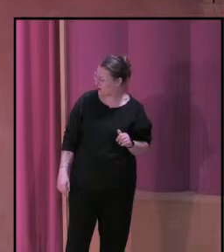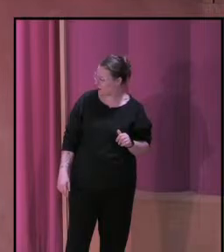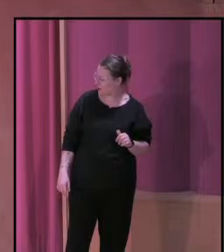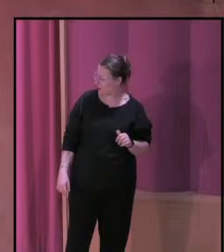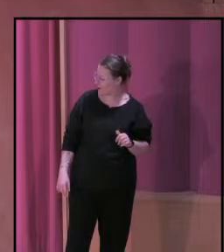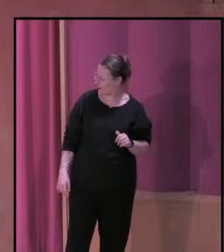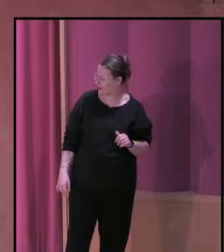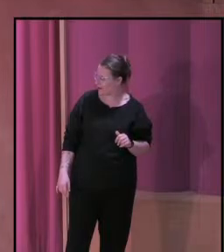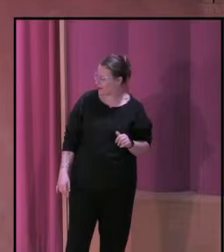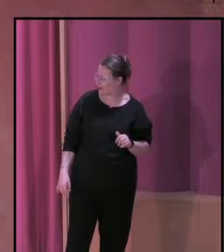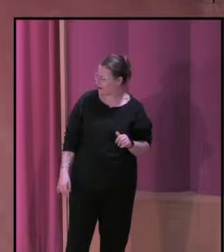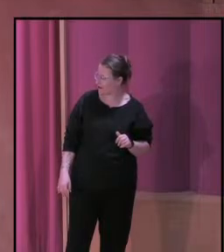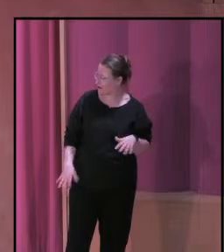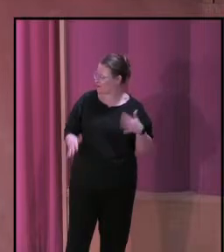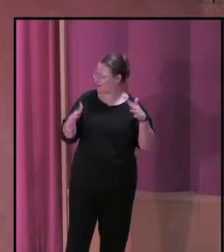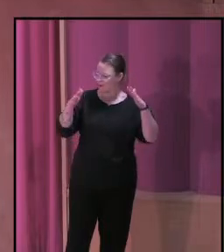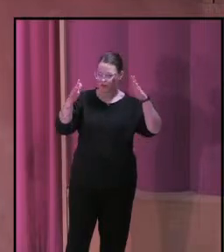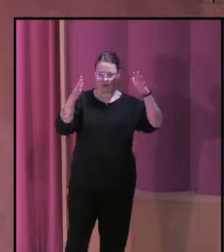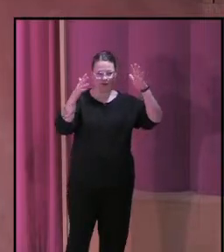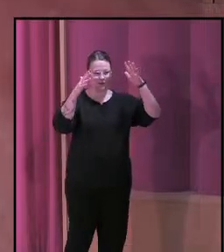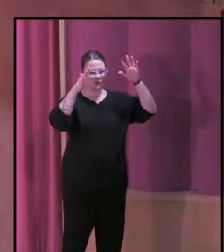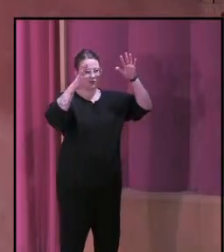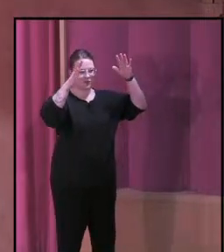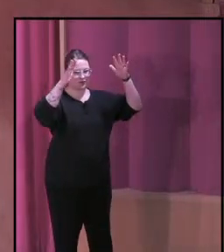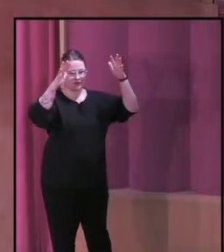Can you do the cat cradle?